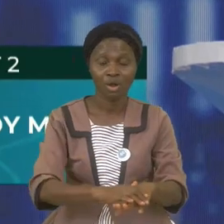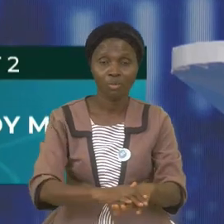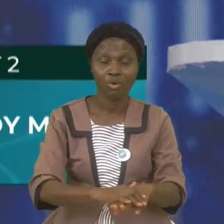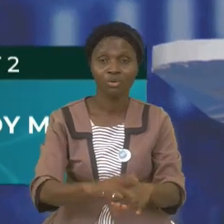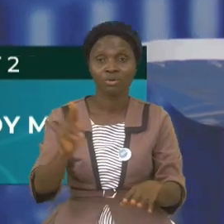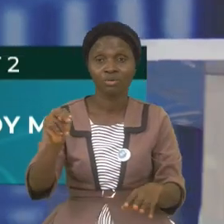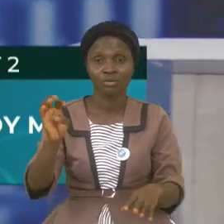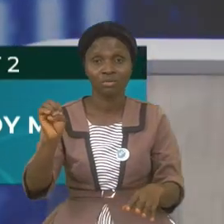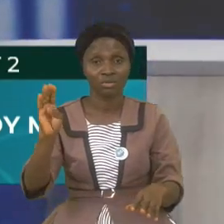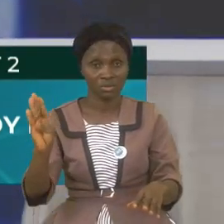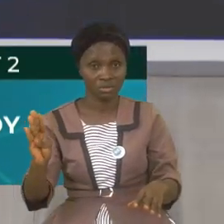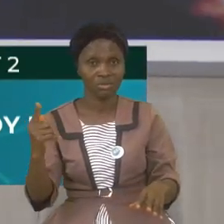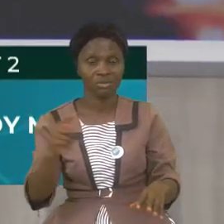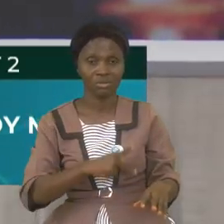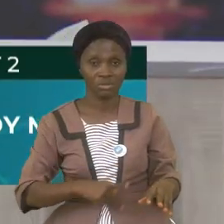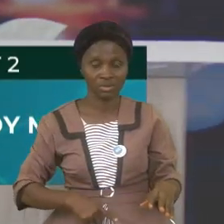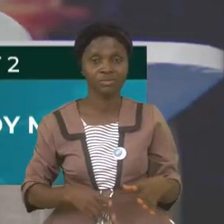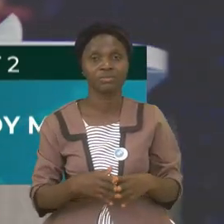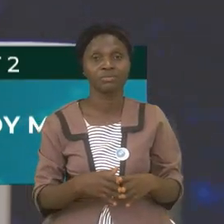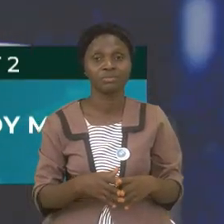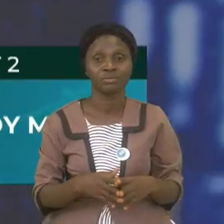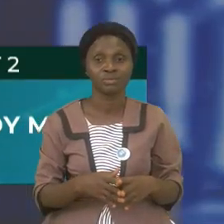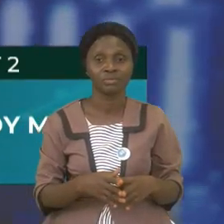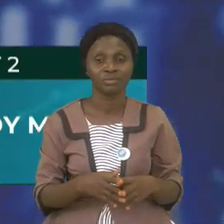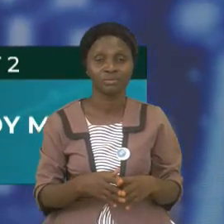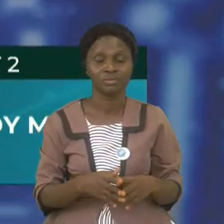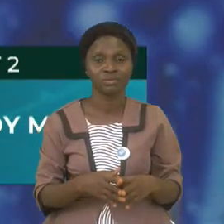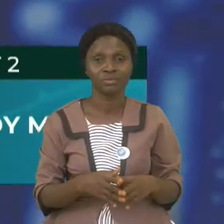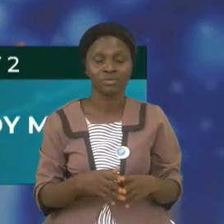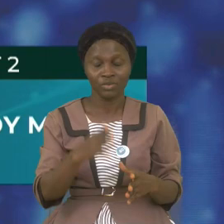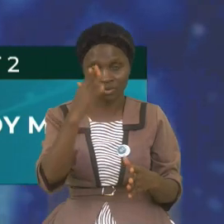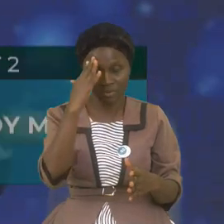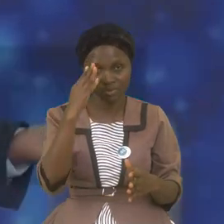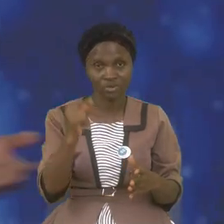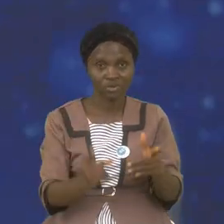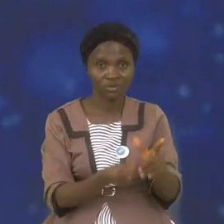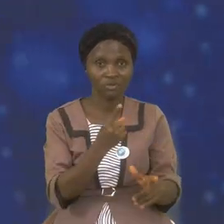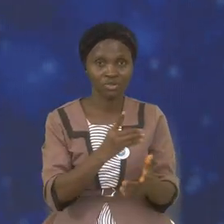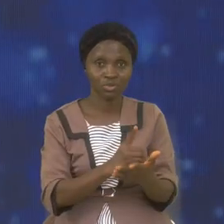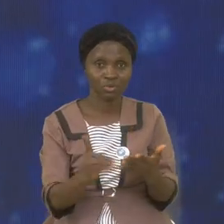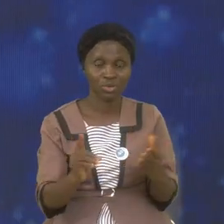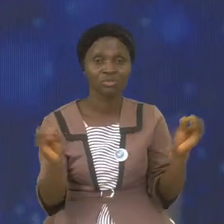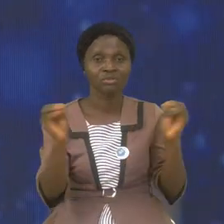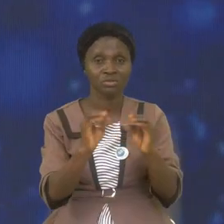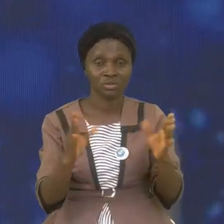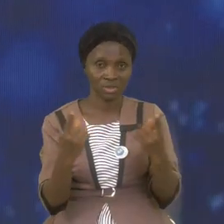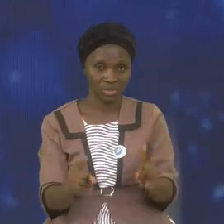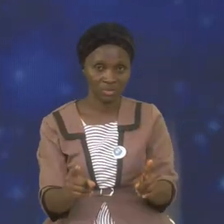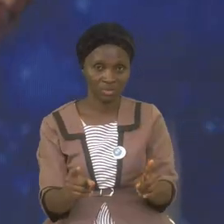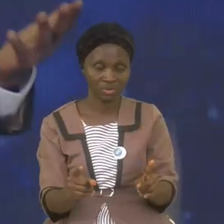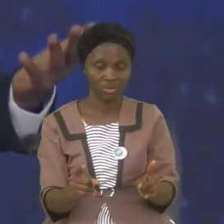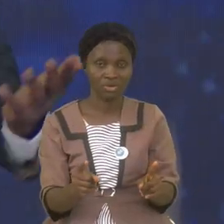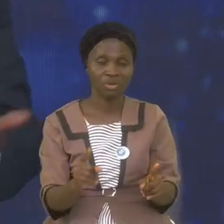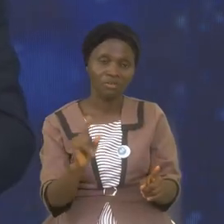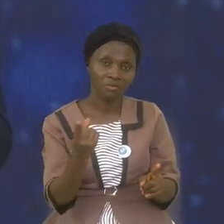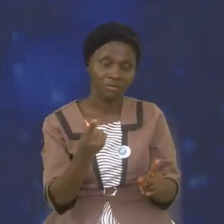Nebuchadnezzar. You know, for the first week, nothing happened. For the first month, nothing happened. Even for